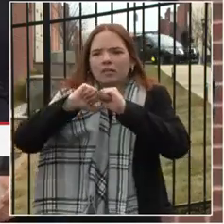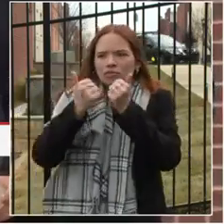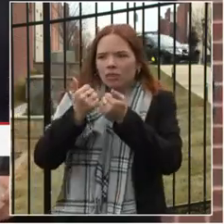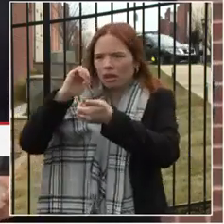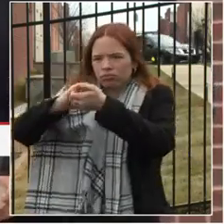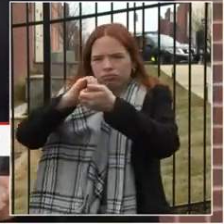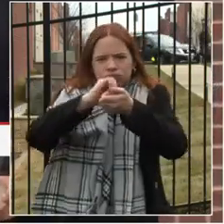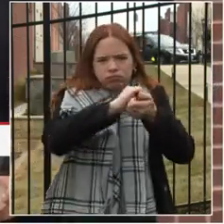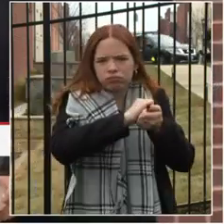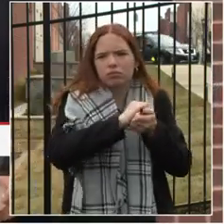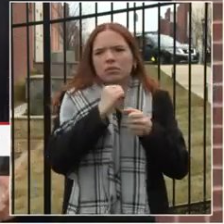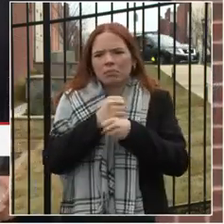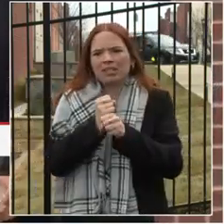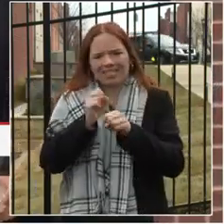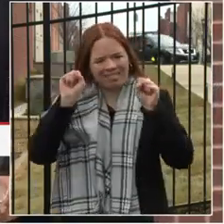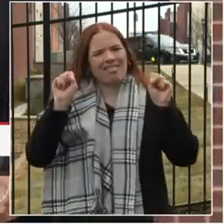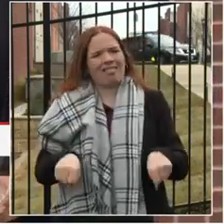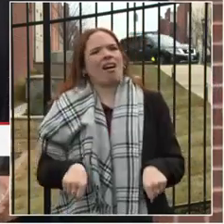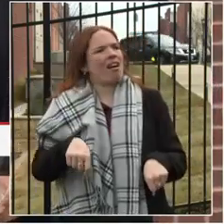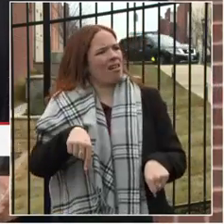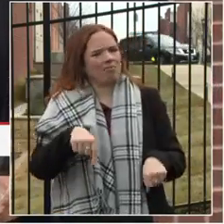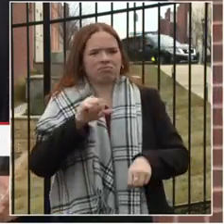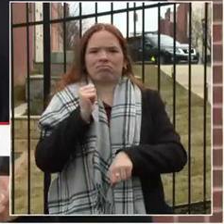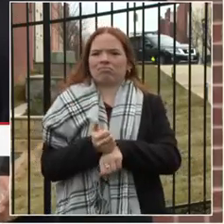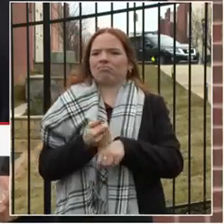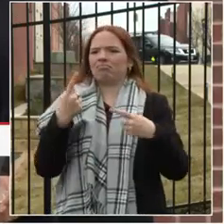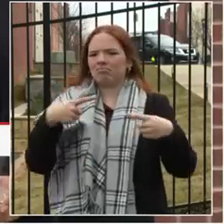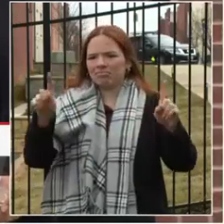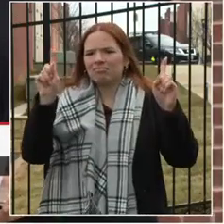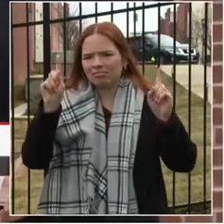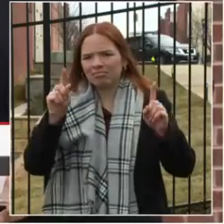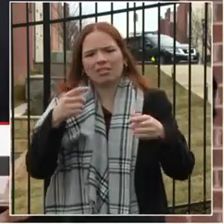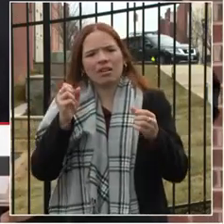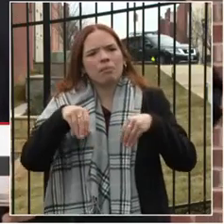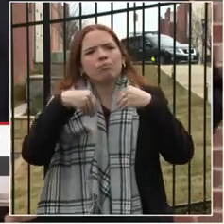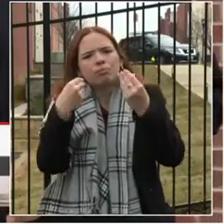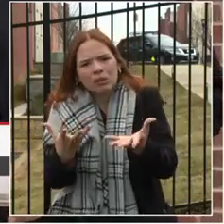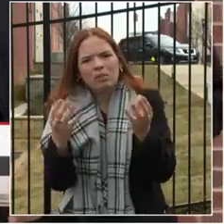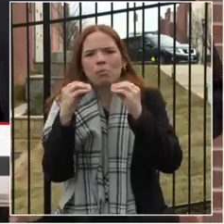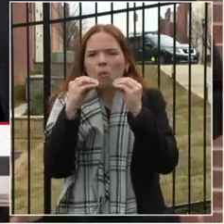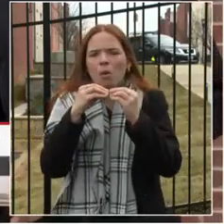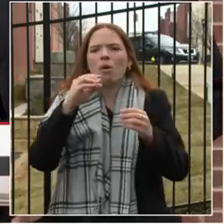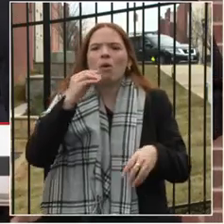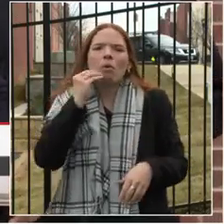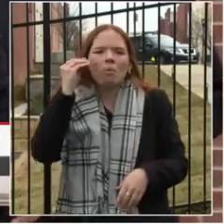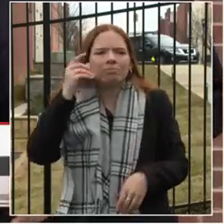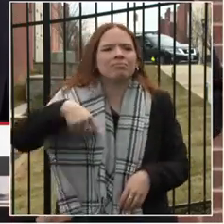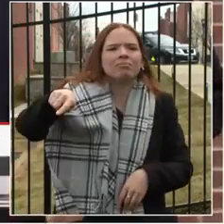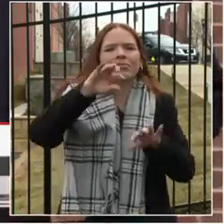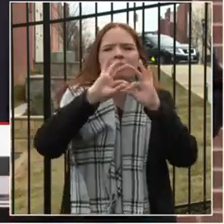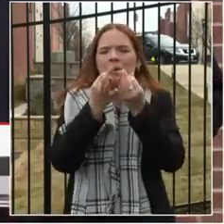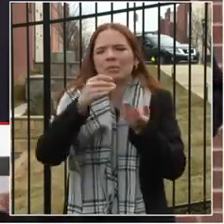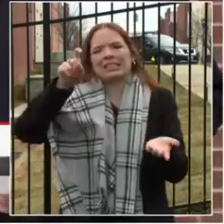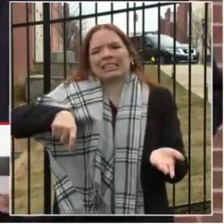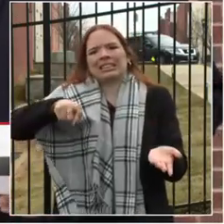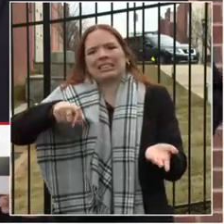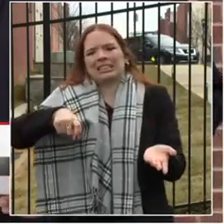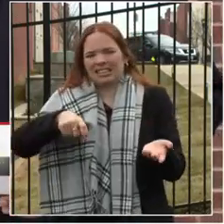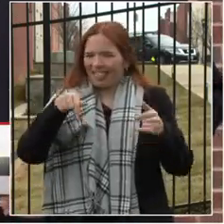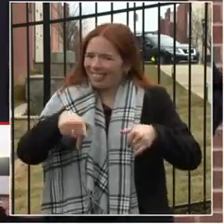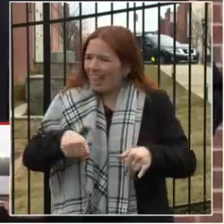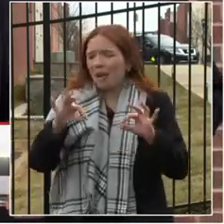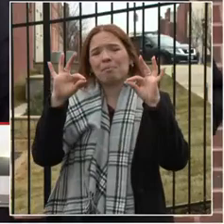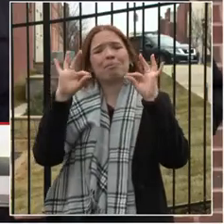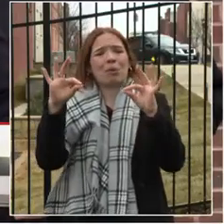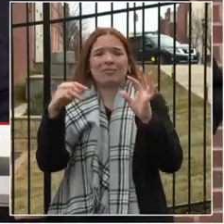families and residents that need it most. I think this development here is an example of that. I applaud Tri-Point for the